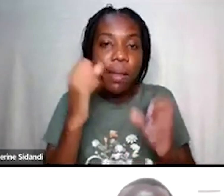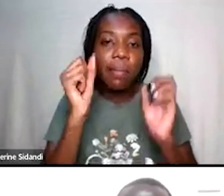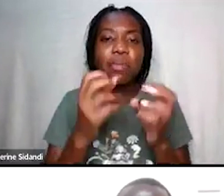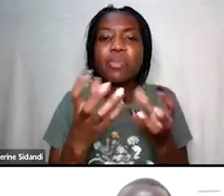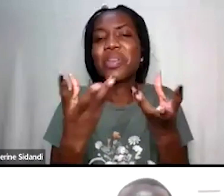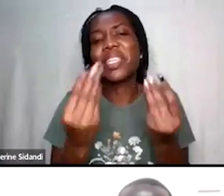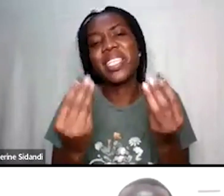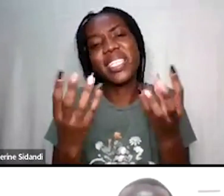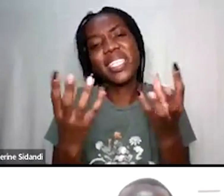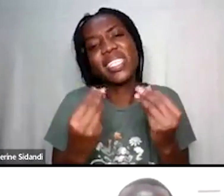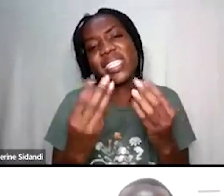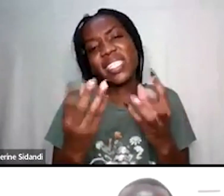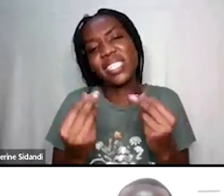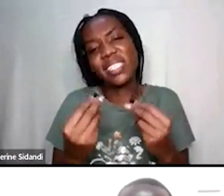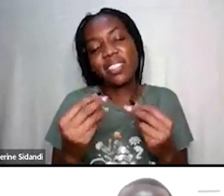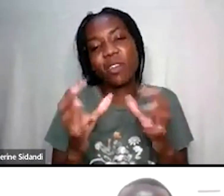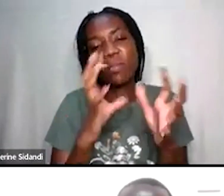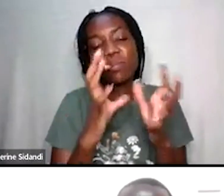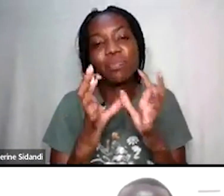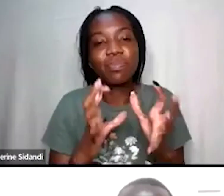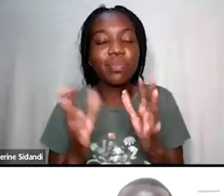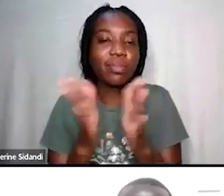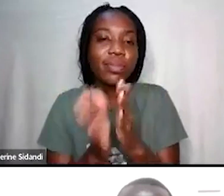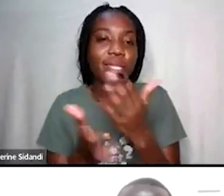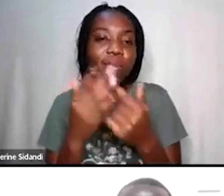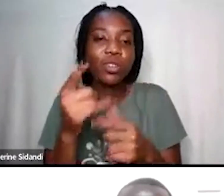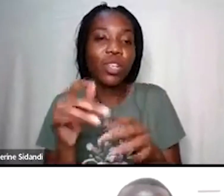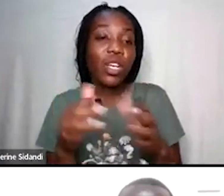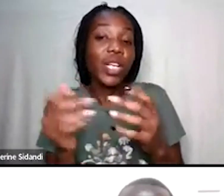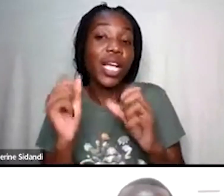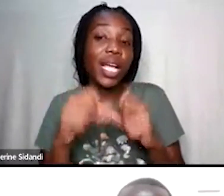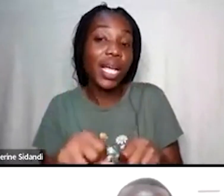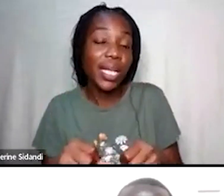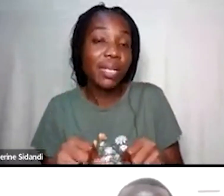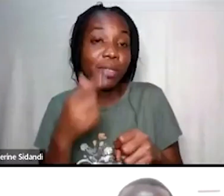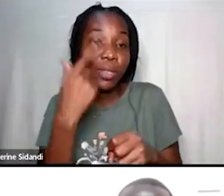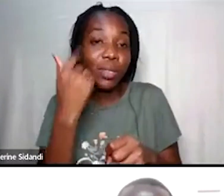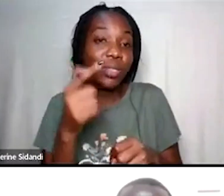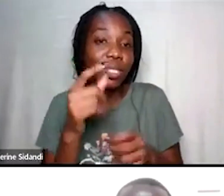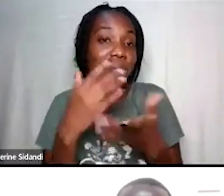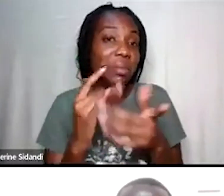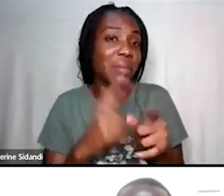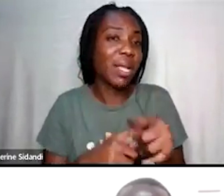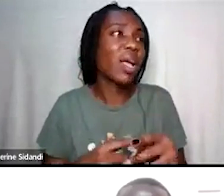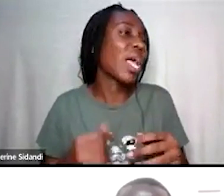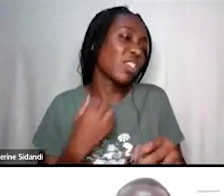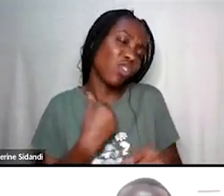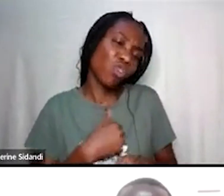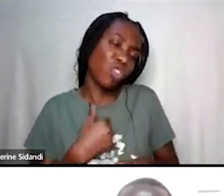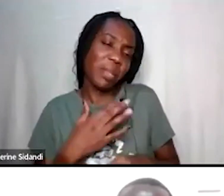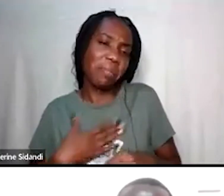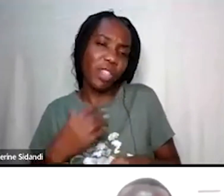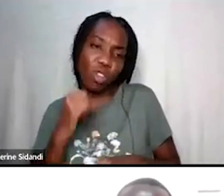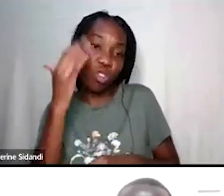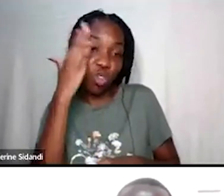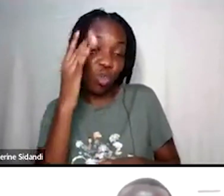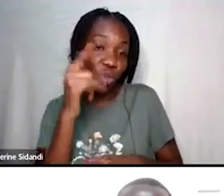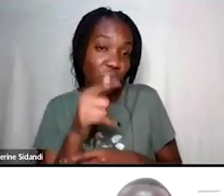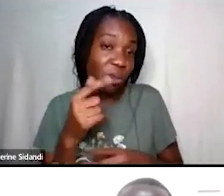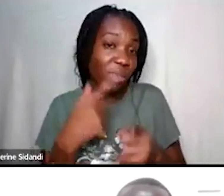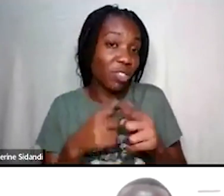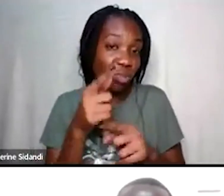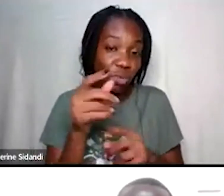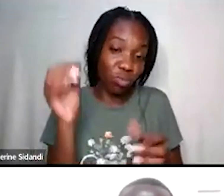do what? To, of course, do or help them the way you can. Because even me, there are certain groups, I tell them, I'm sorry, me, I don't know you, and you should not have put me in this